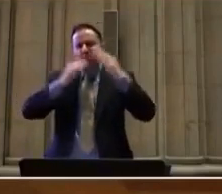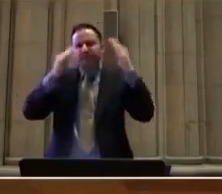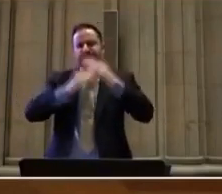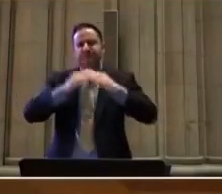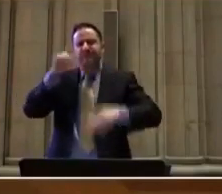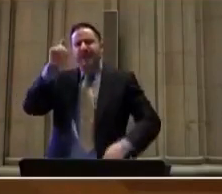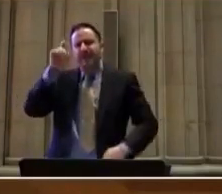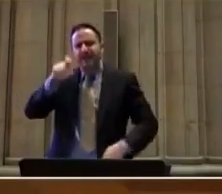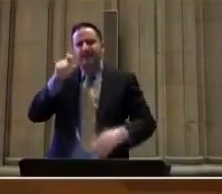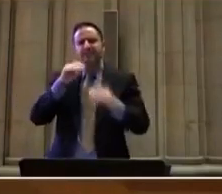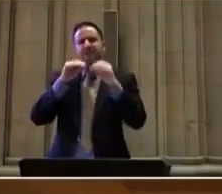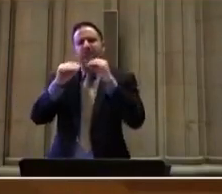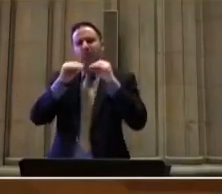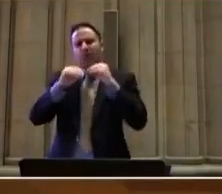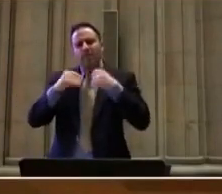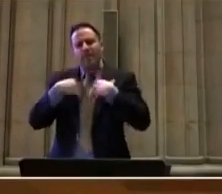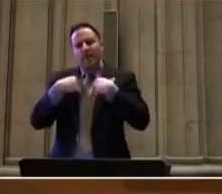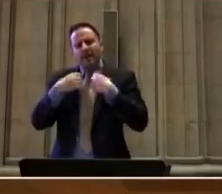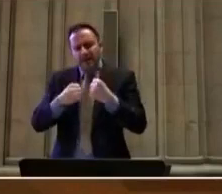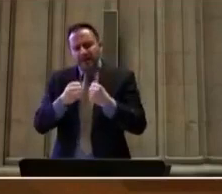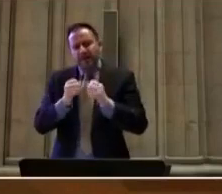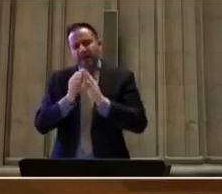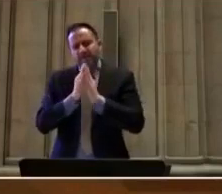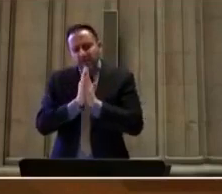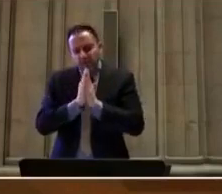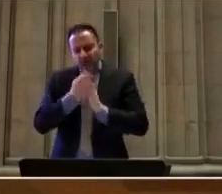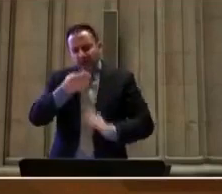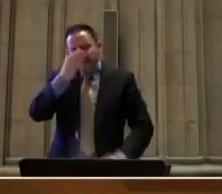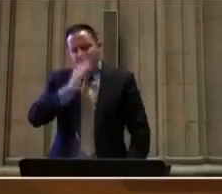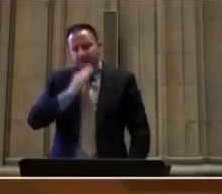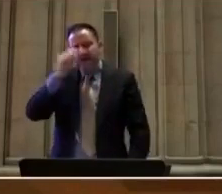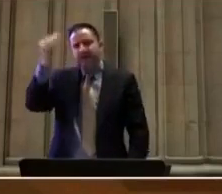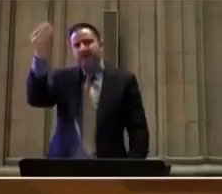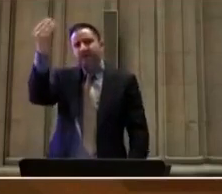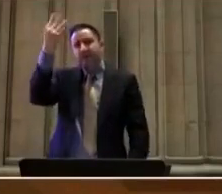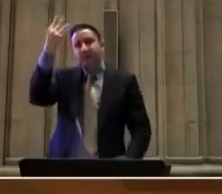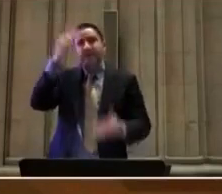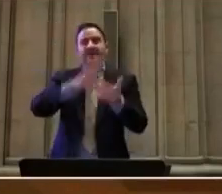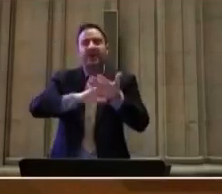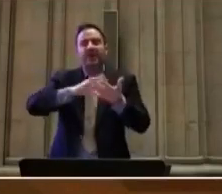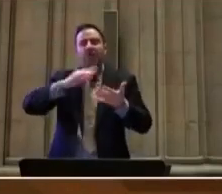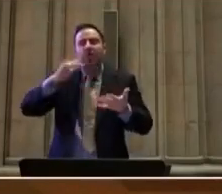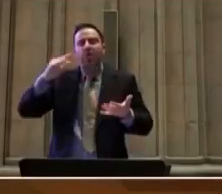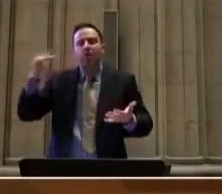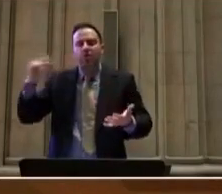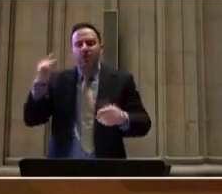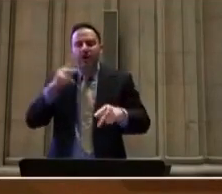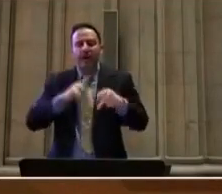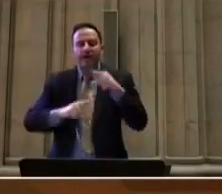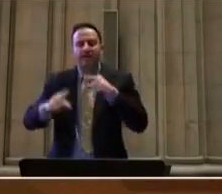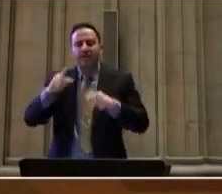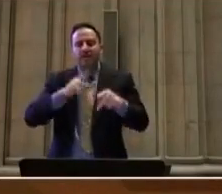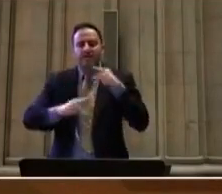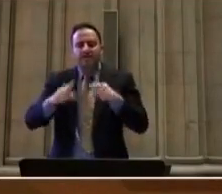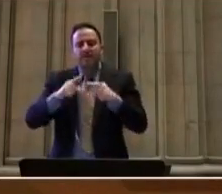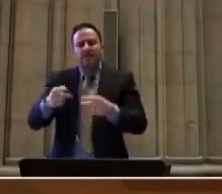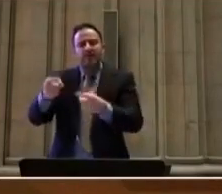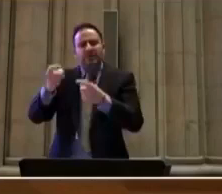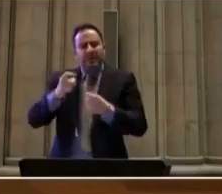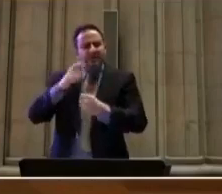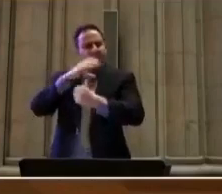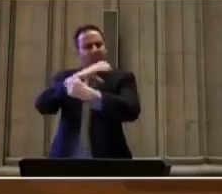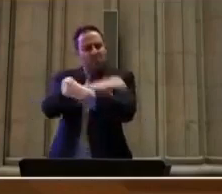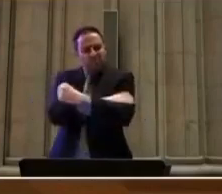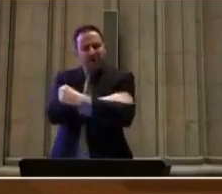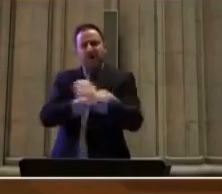He wrote and sang and prayed, God of grace and God of glory, on thy people pour thy power, cure thy